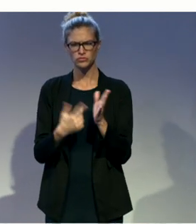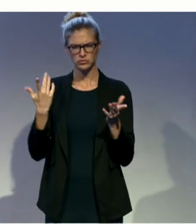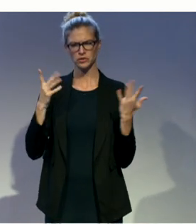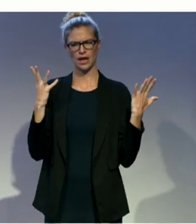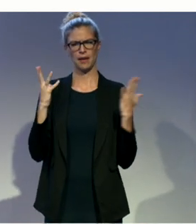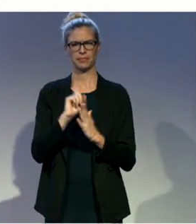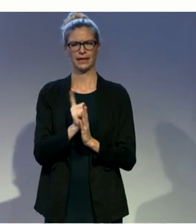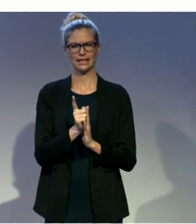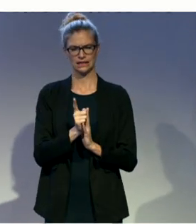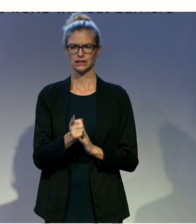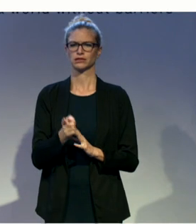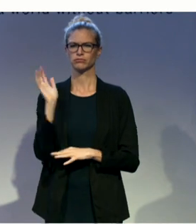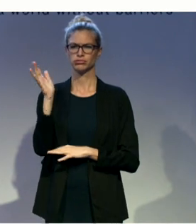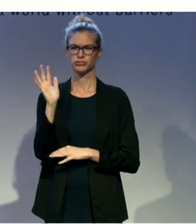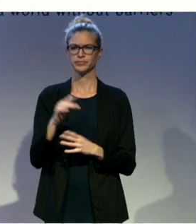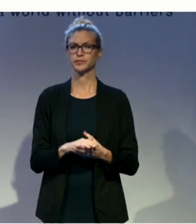presentation, so the floor is yours.